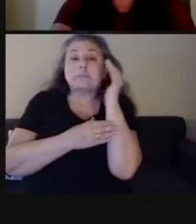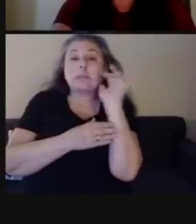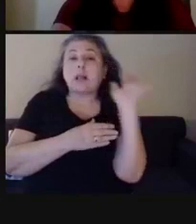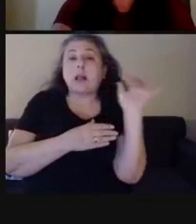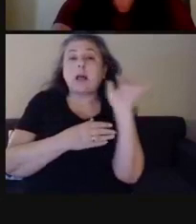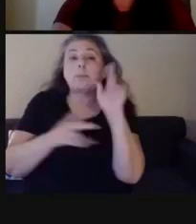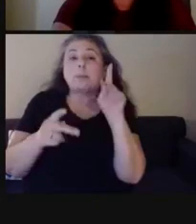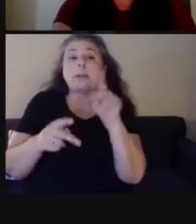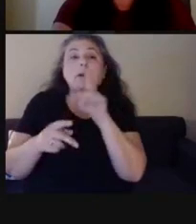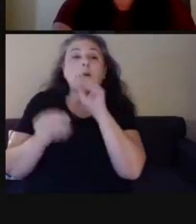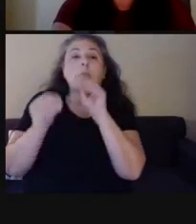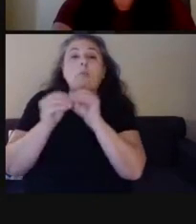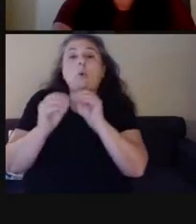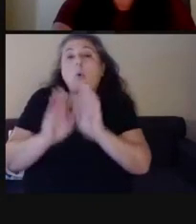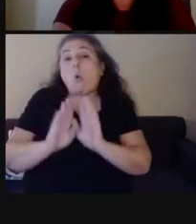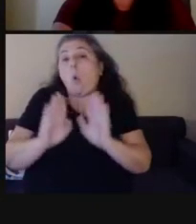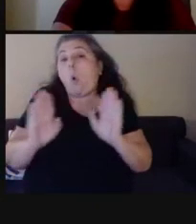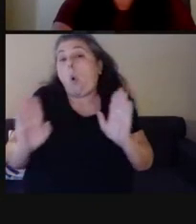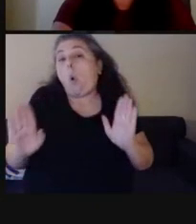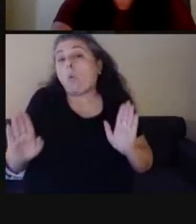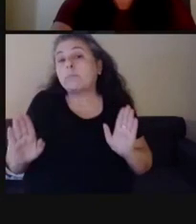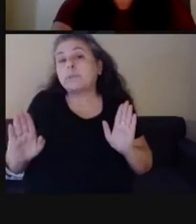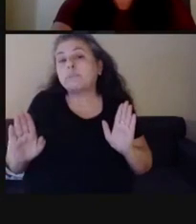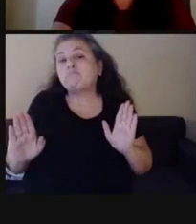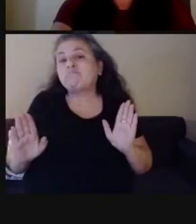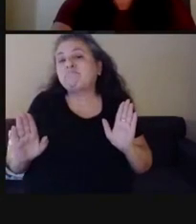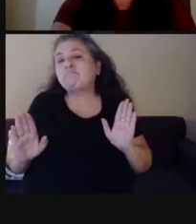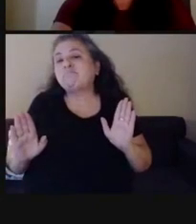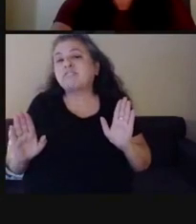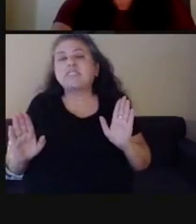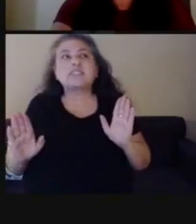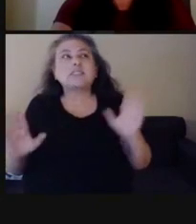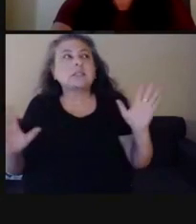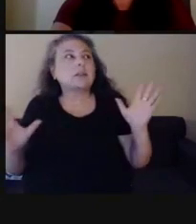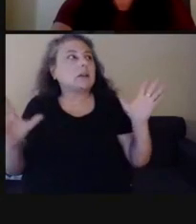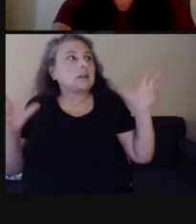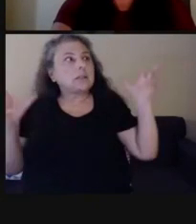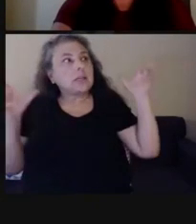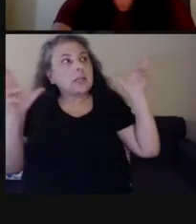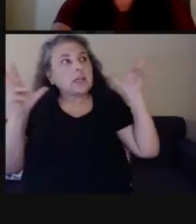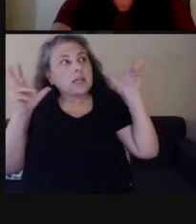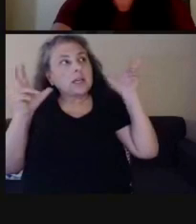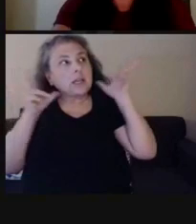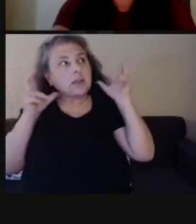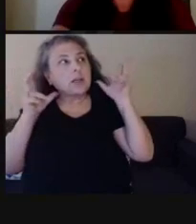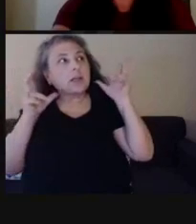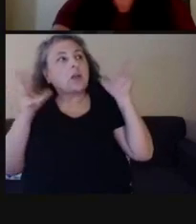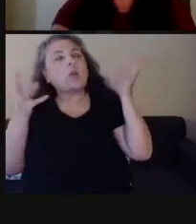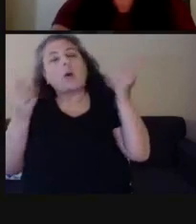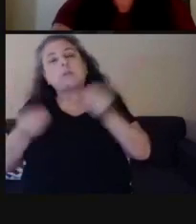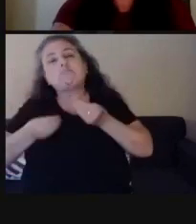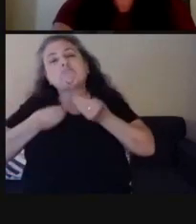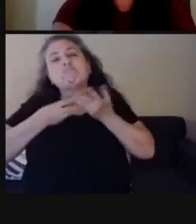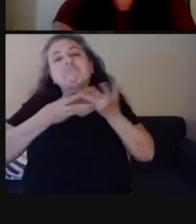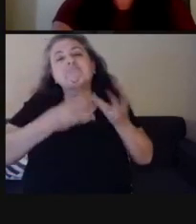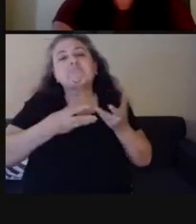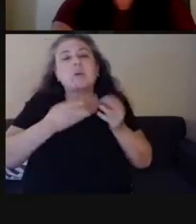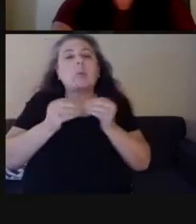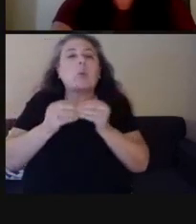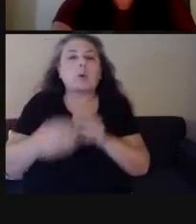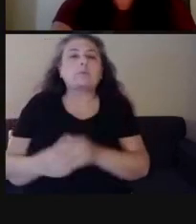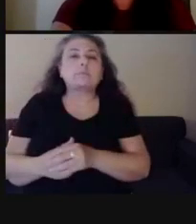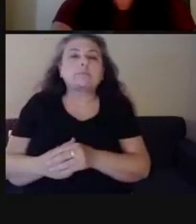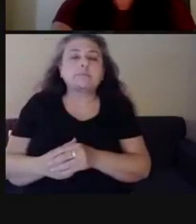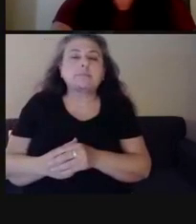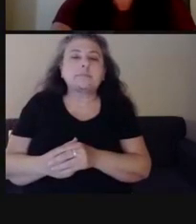more open and open to hearing, as well as open to sharing their feelings and their thoughts. And